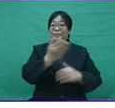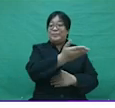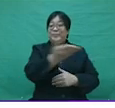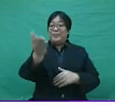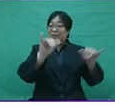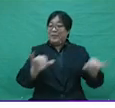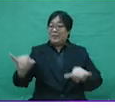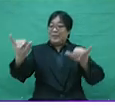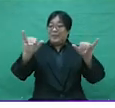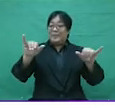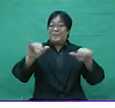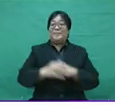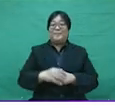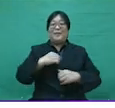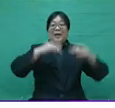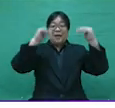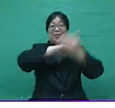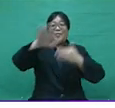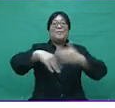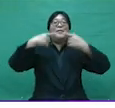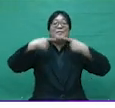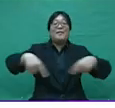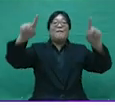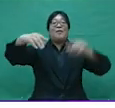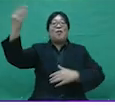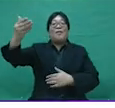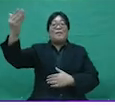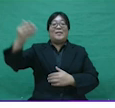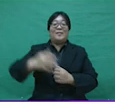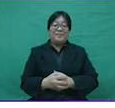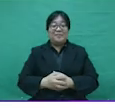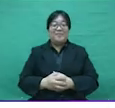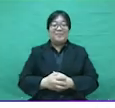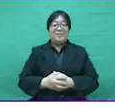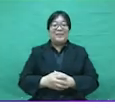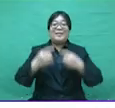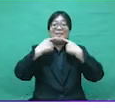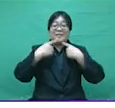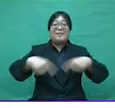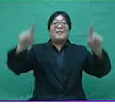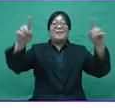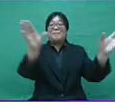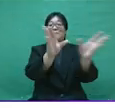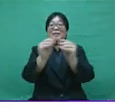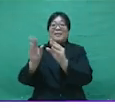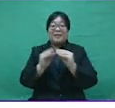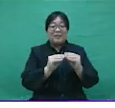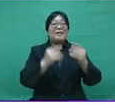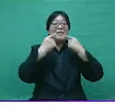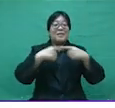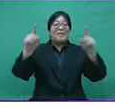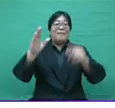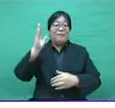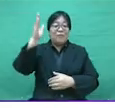you are the same. And by that, I wish you a successful conference, a successful meeting,